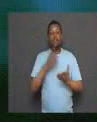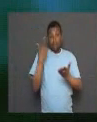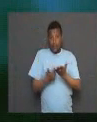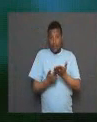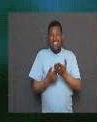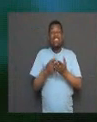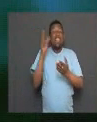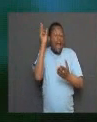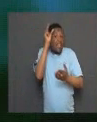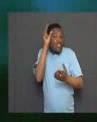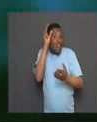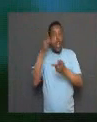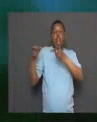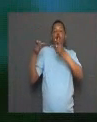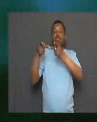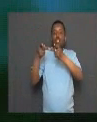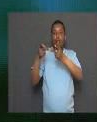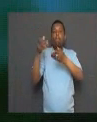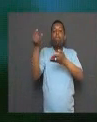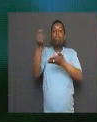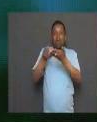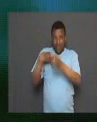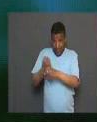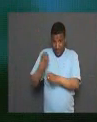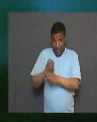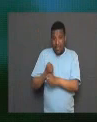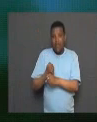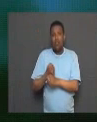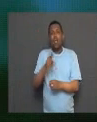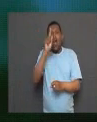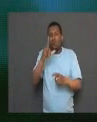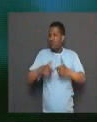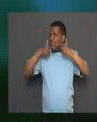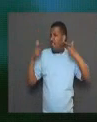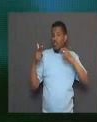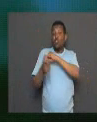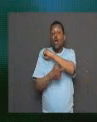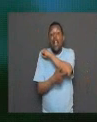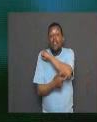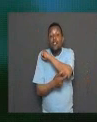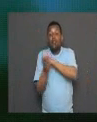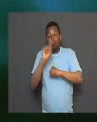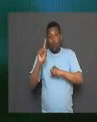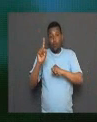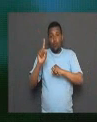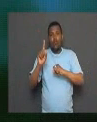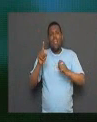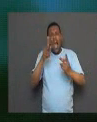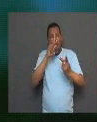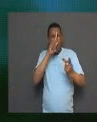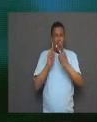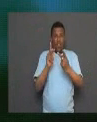In traditional locational map making, one of the greatest challenges was the